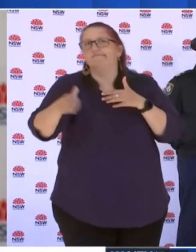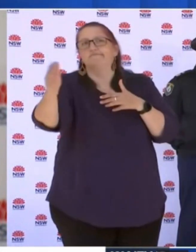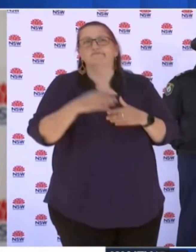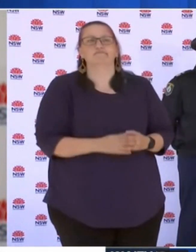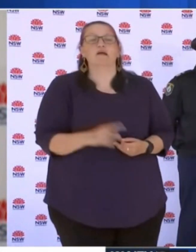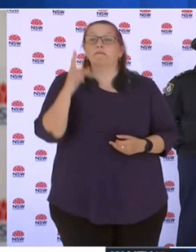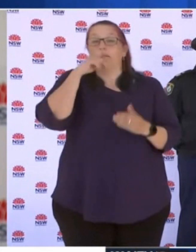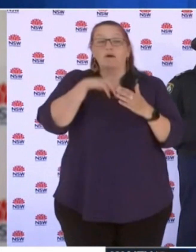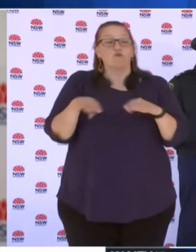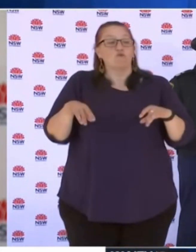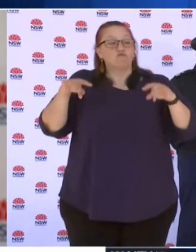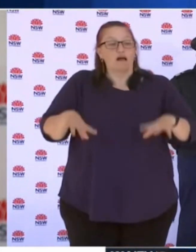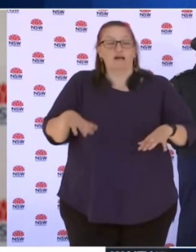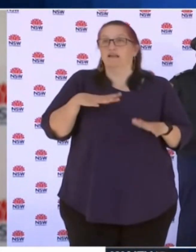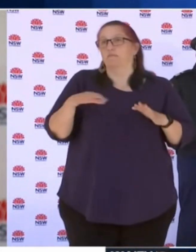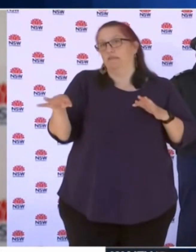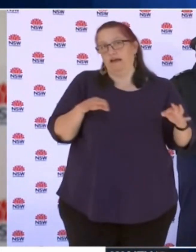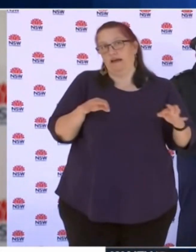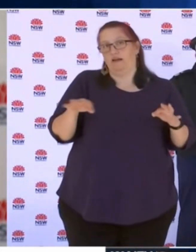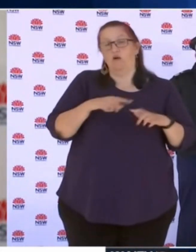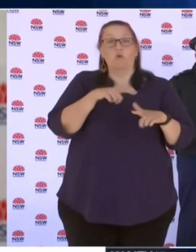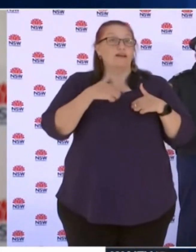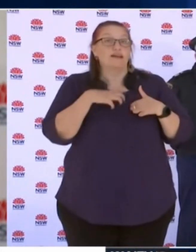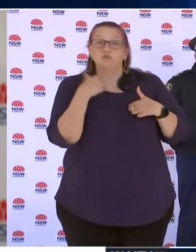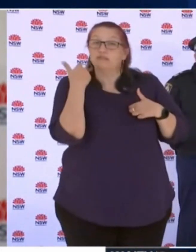provide timeframes and details around that plan.